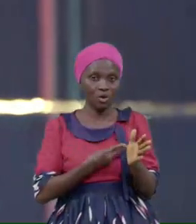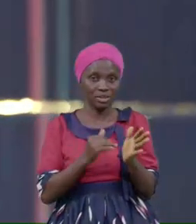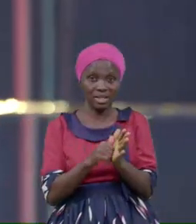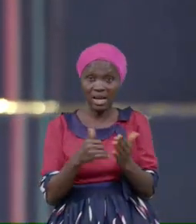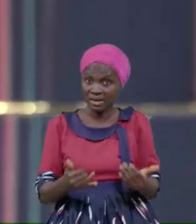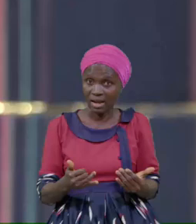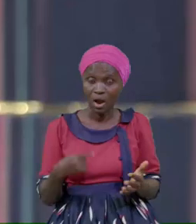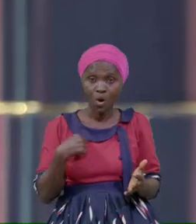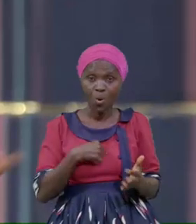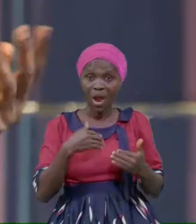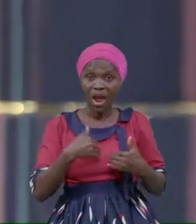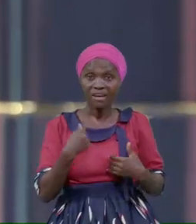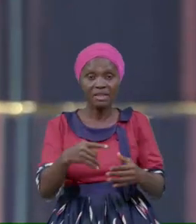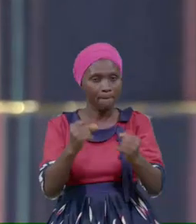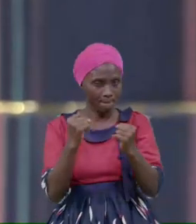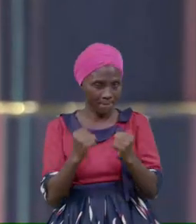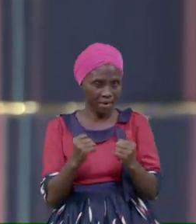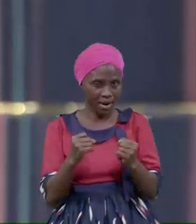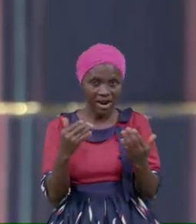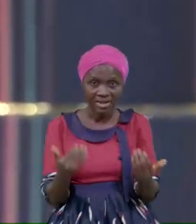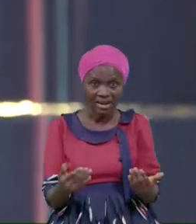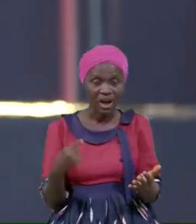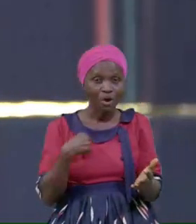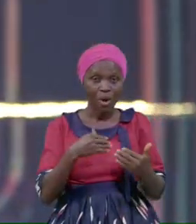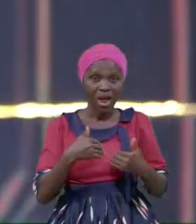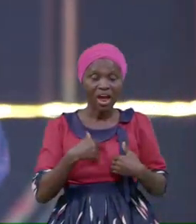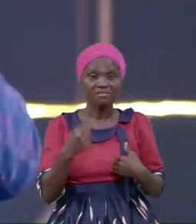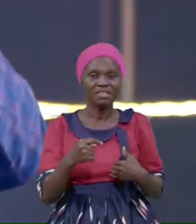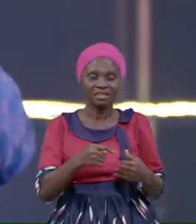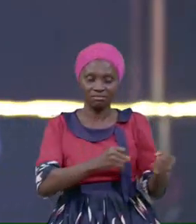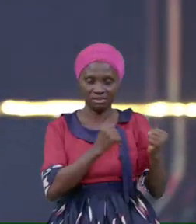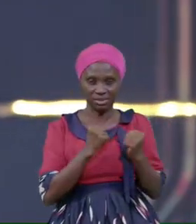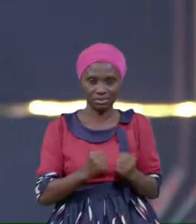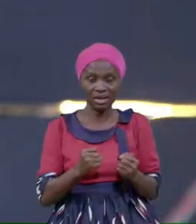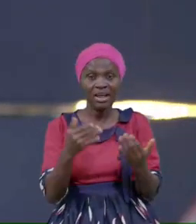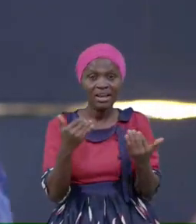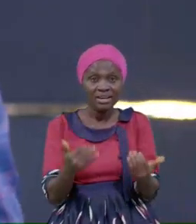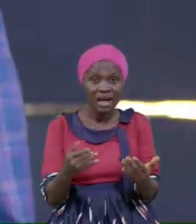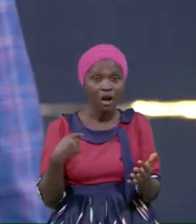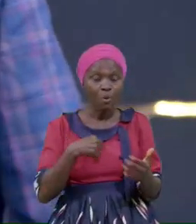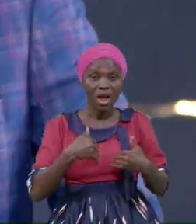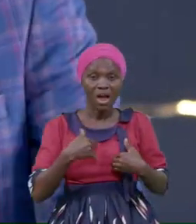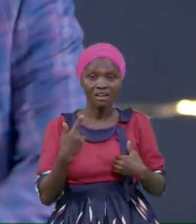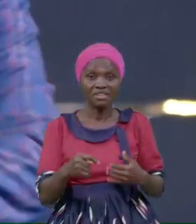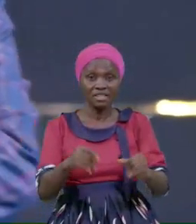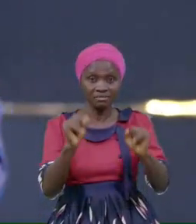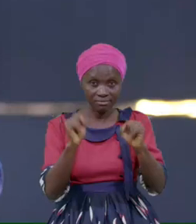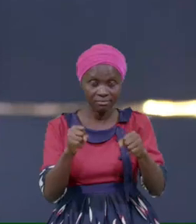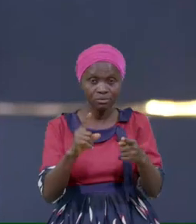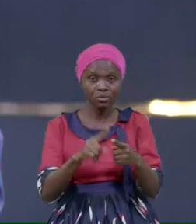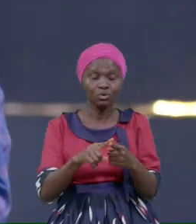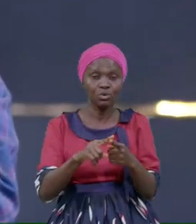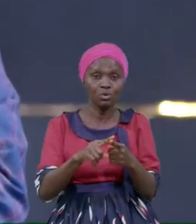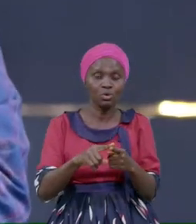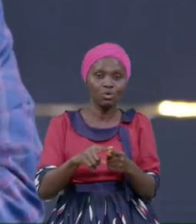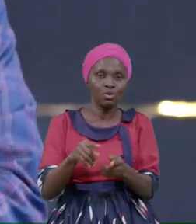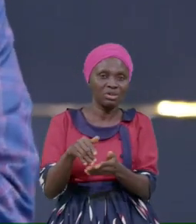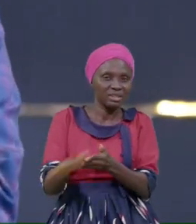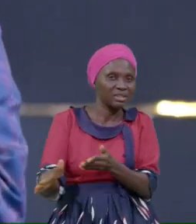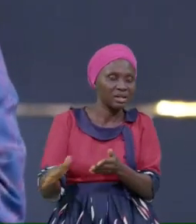power, now we have the strength, now we have the ability to deny all